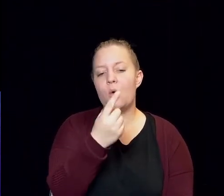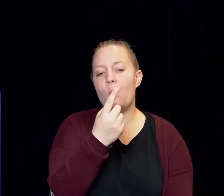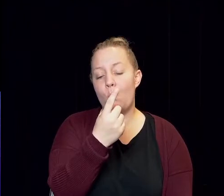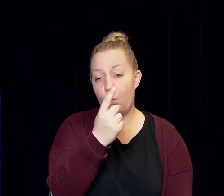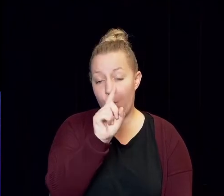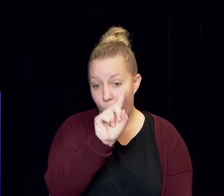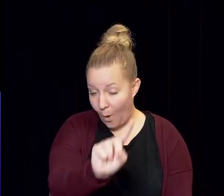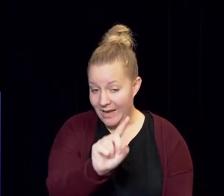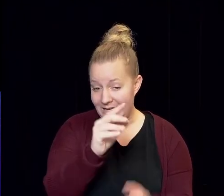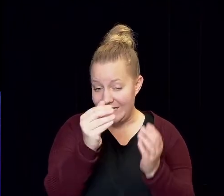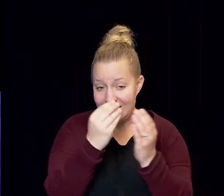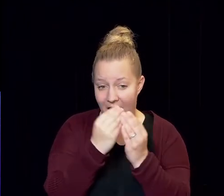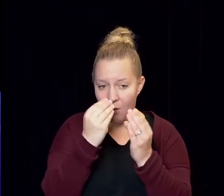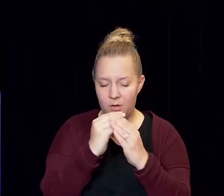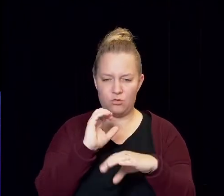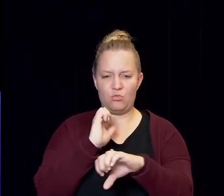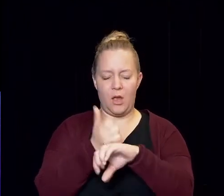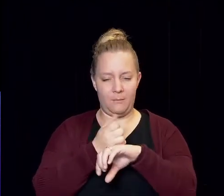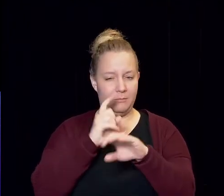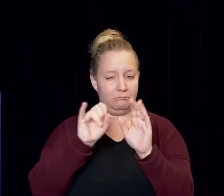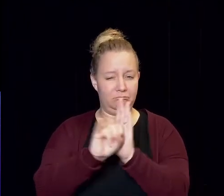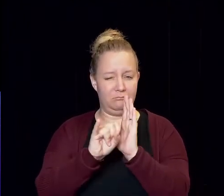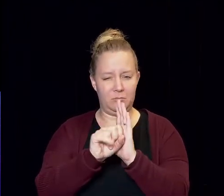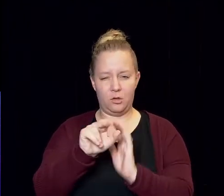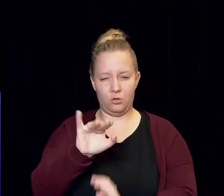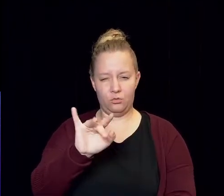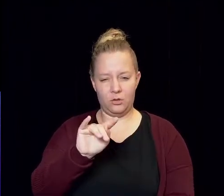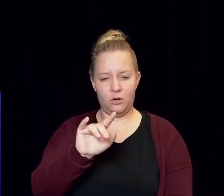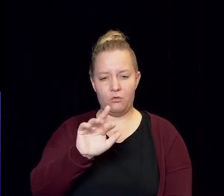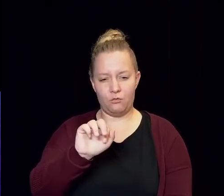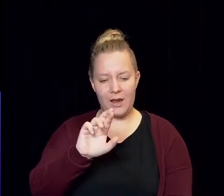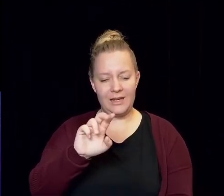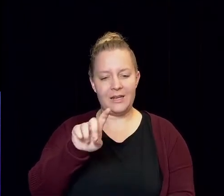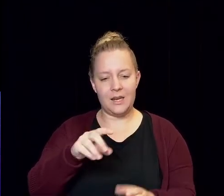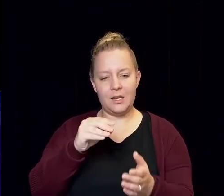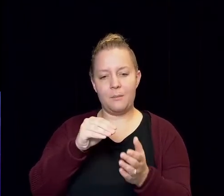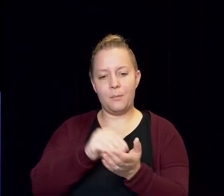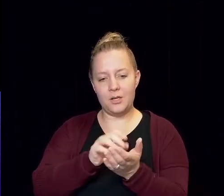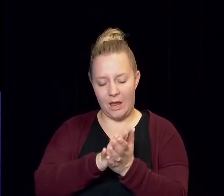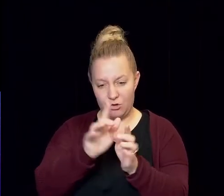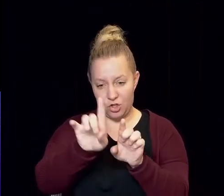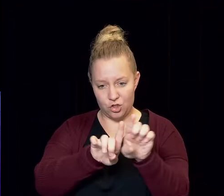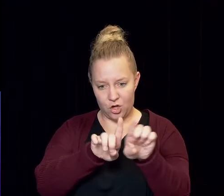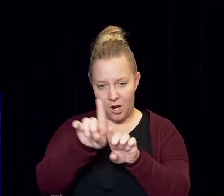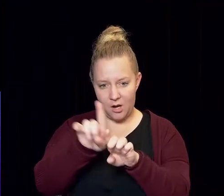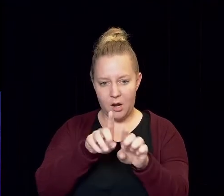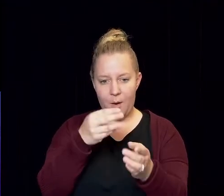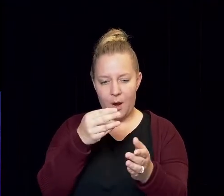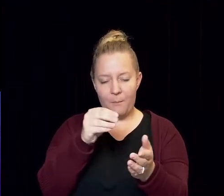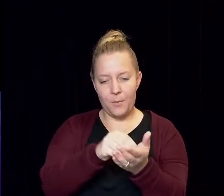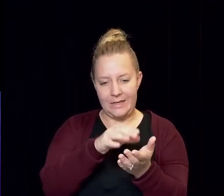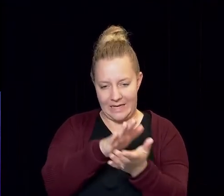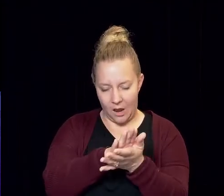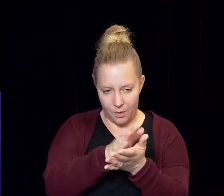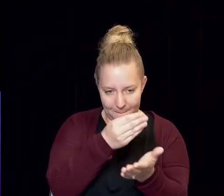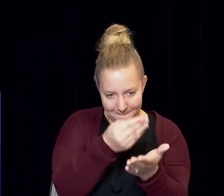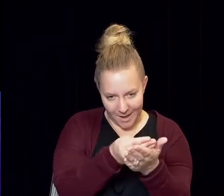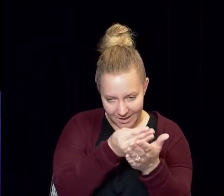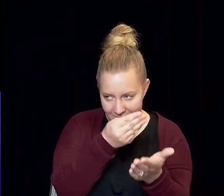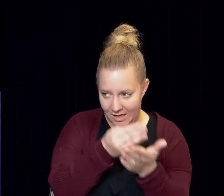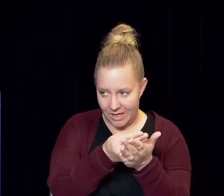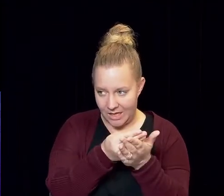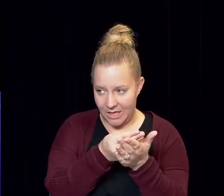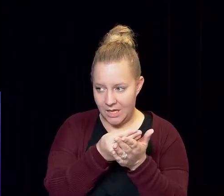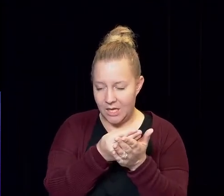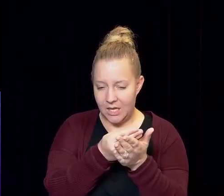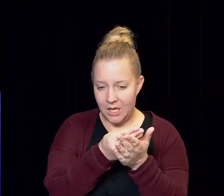rate up so that we can identify our unit rate, you need to kind of put a big fat star down here. And I want you to put money